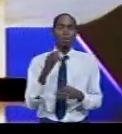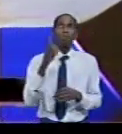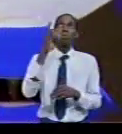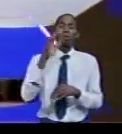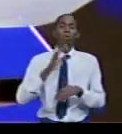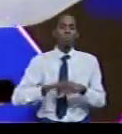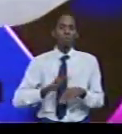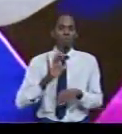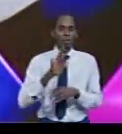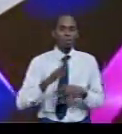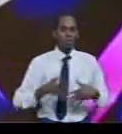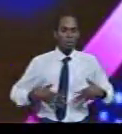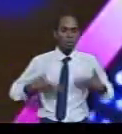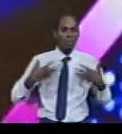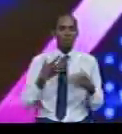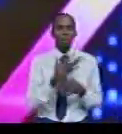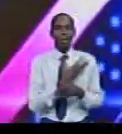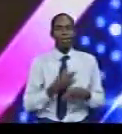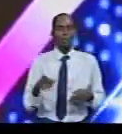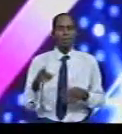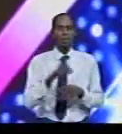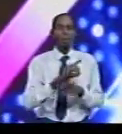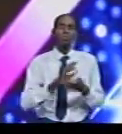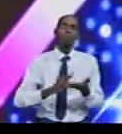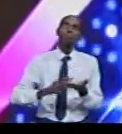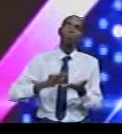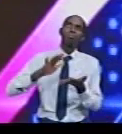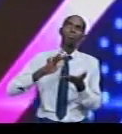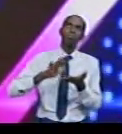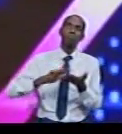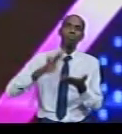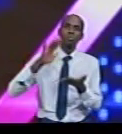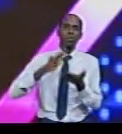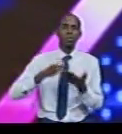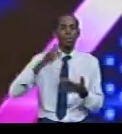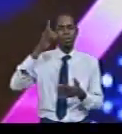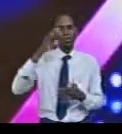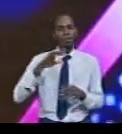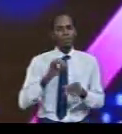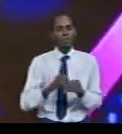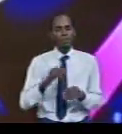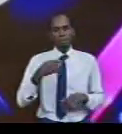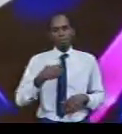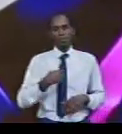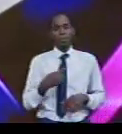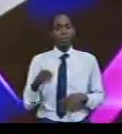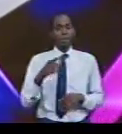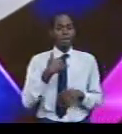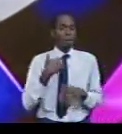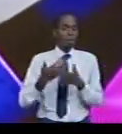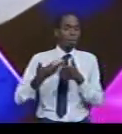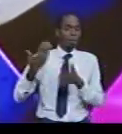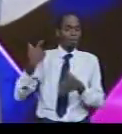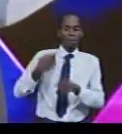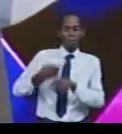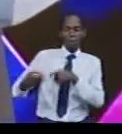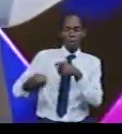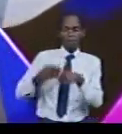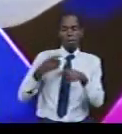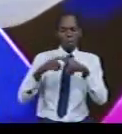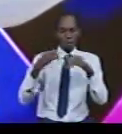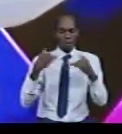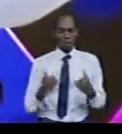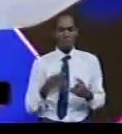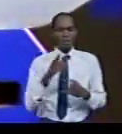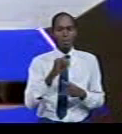life. And they glorified God in me. He had been persecuting. Now he's preaching that same